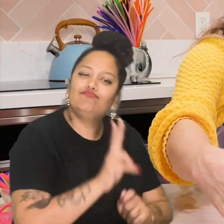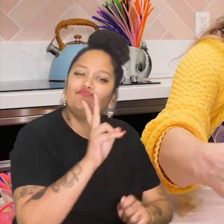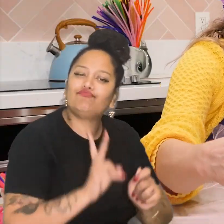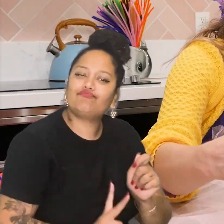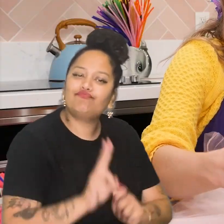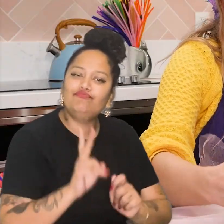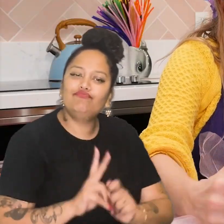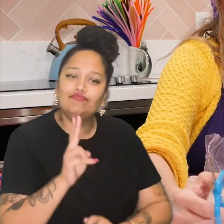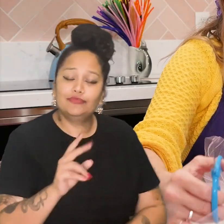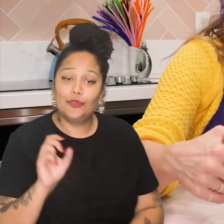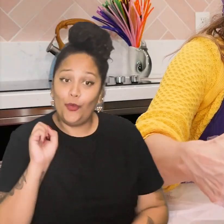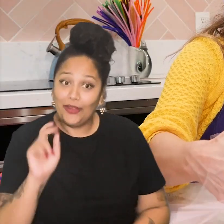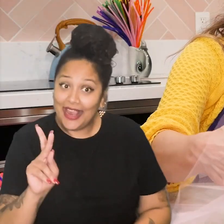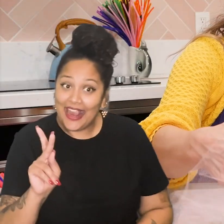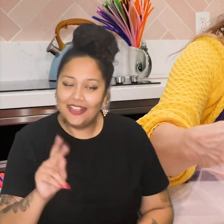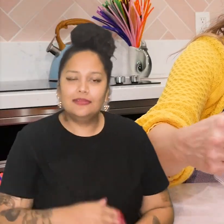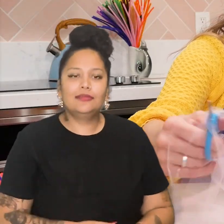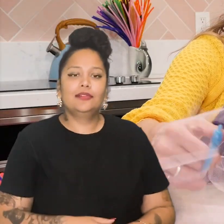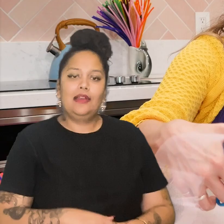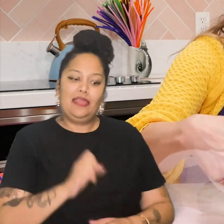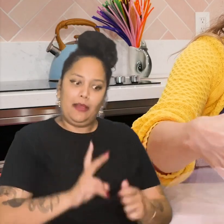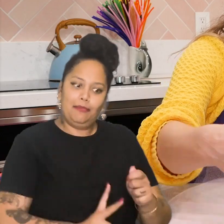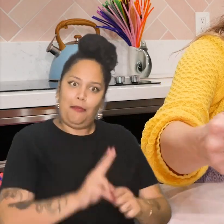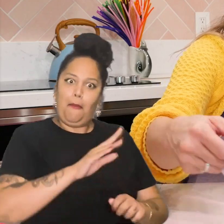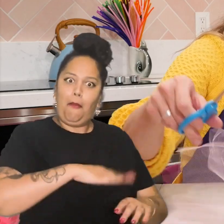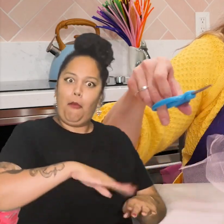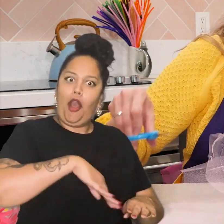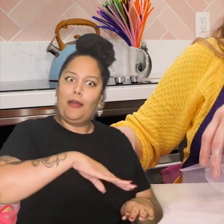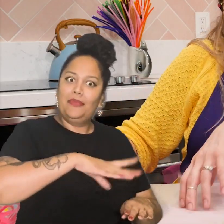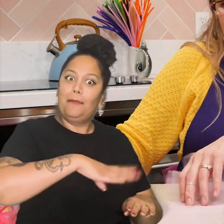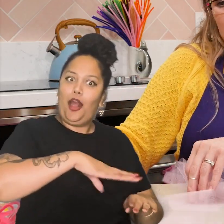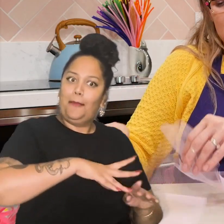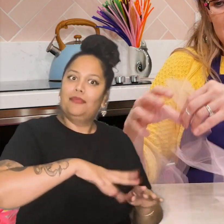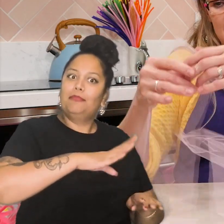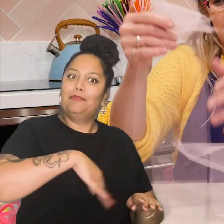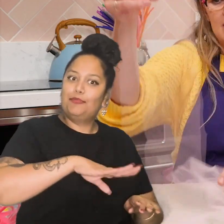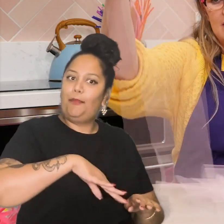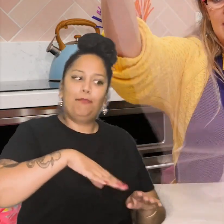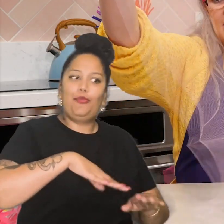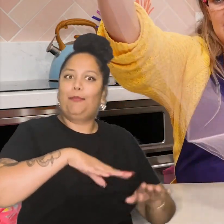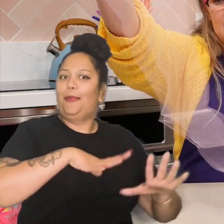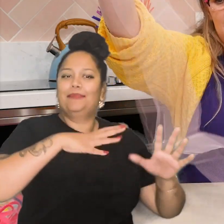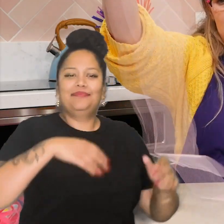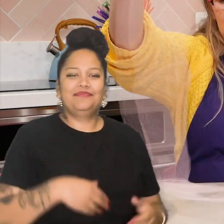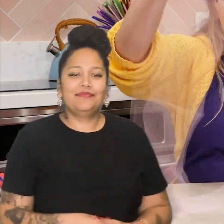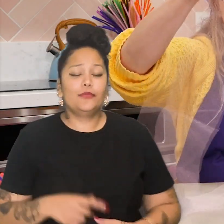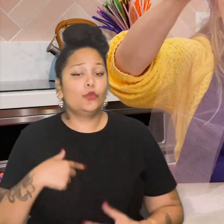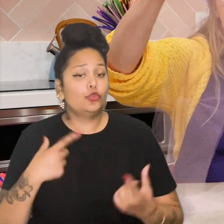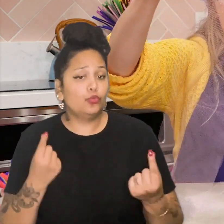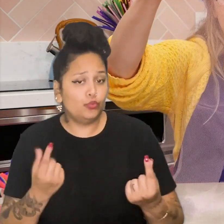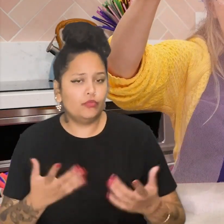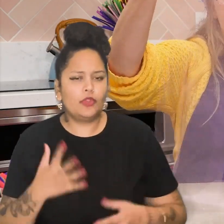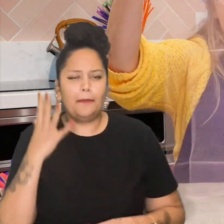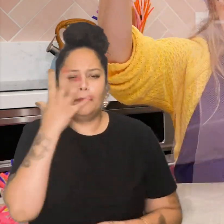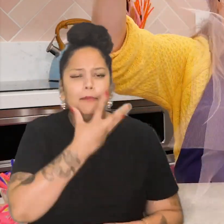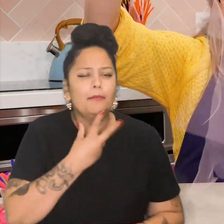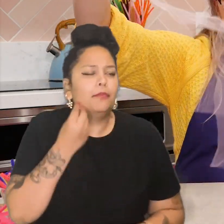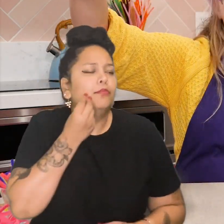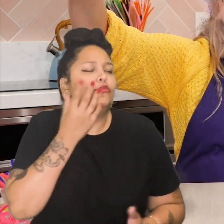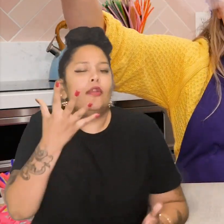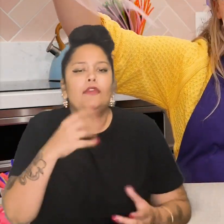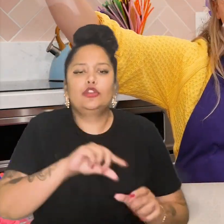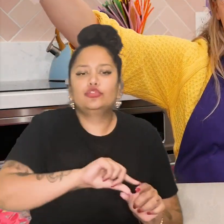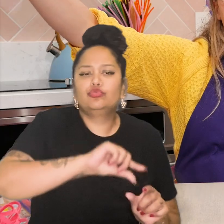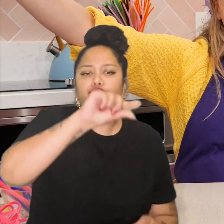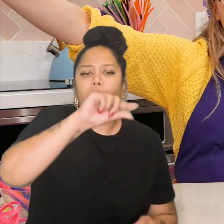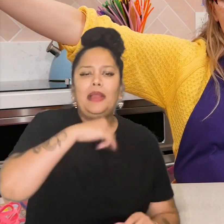Okay, we're at the bottom. Boom, boom. So what we're gonna do is you take this beautiful strip, and it's